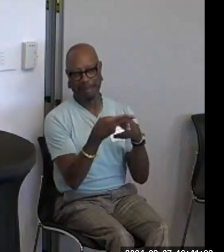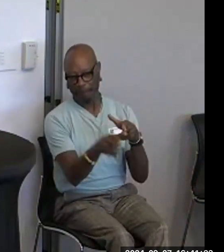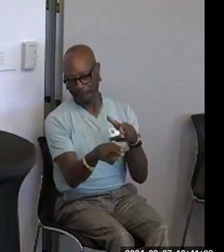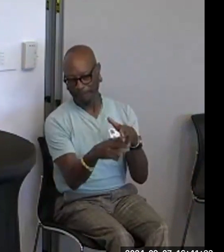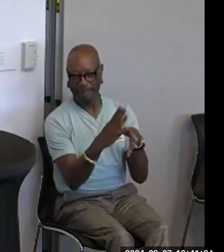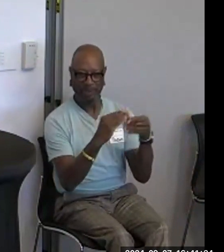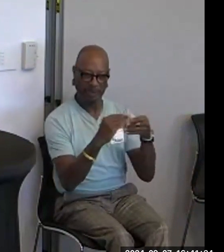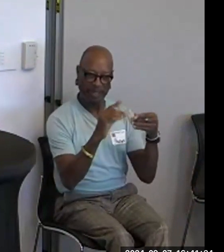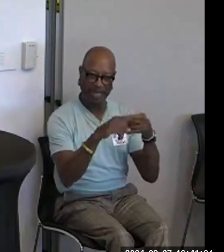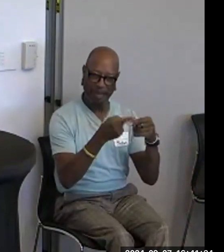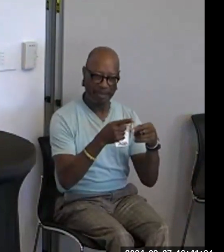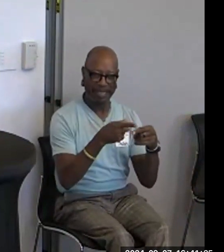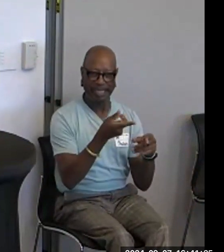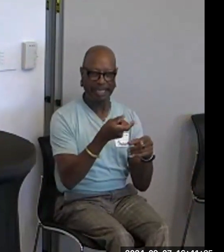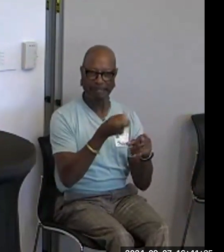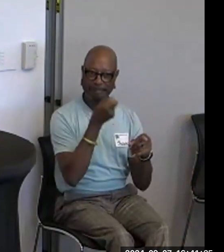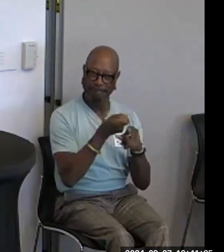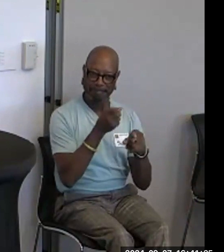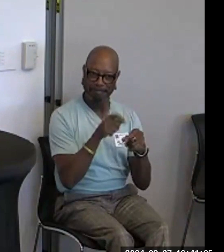story about the pandemic.